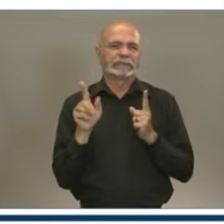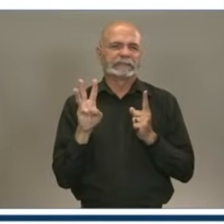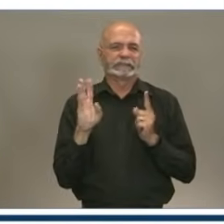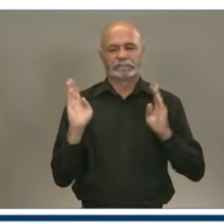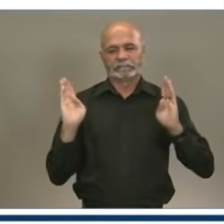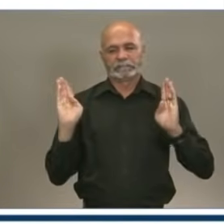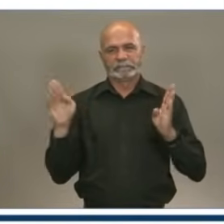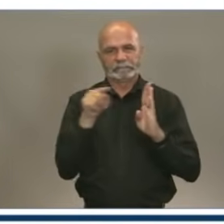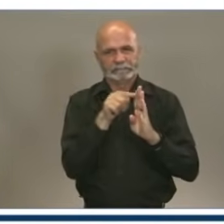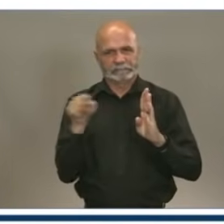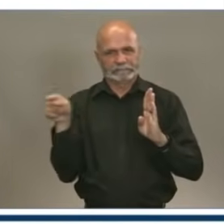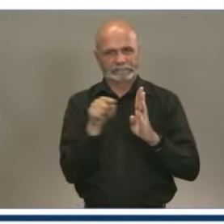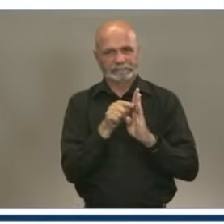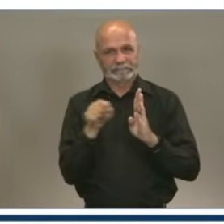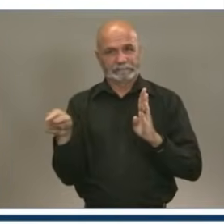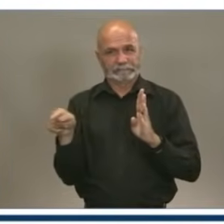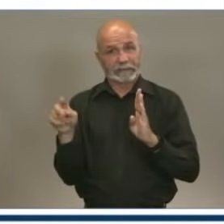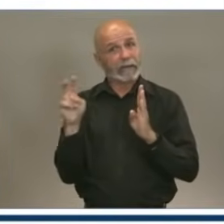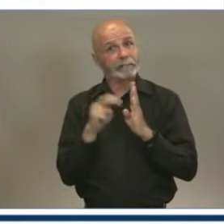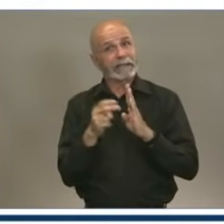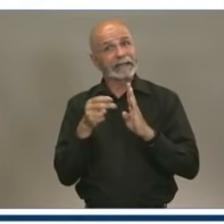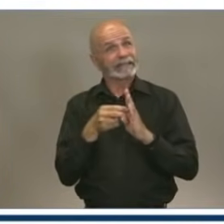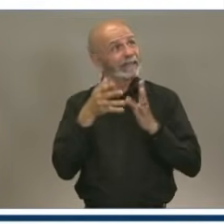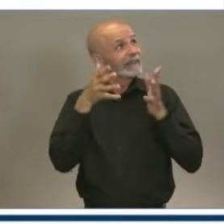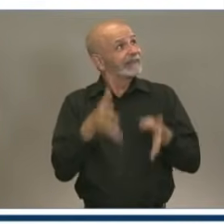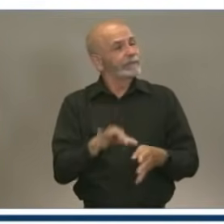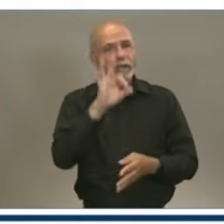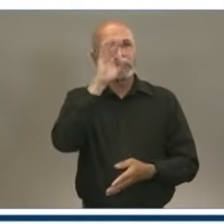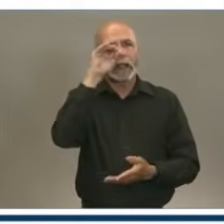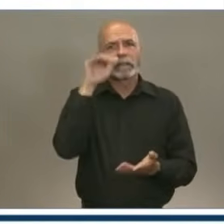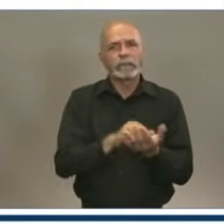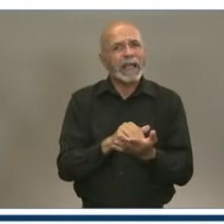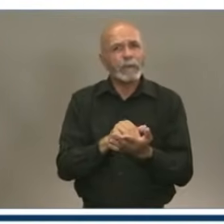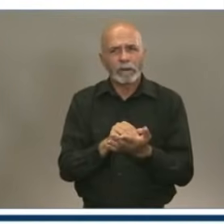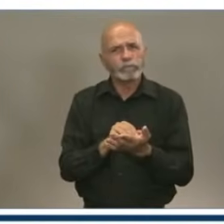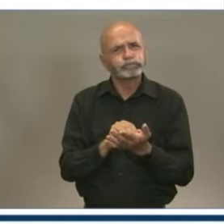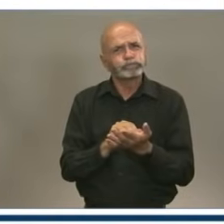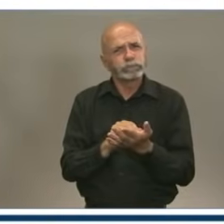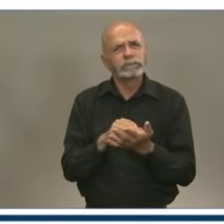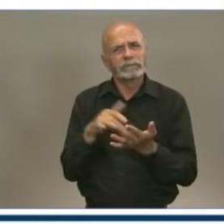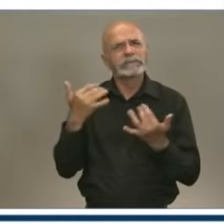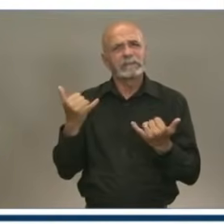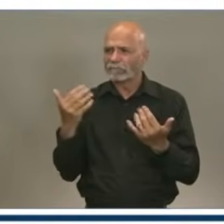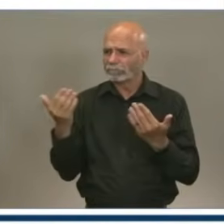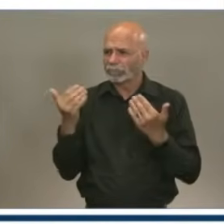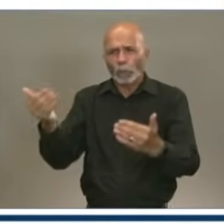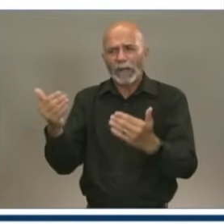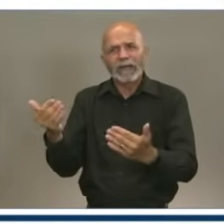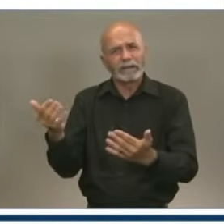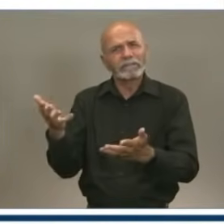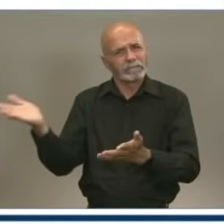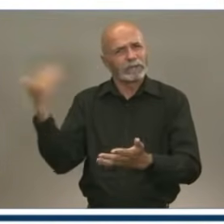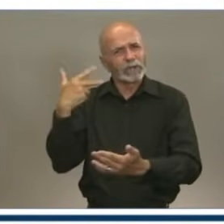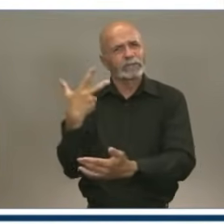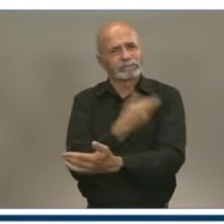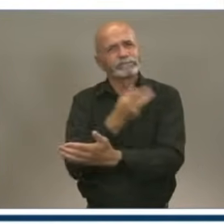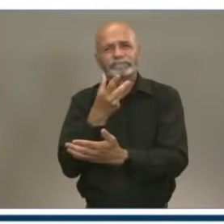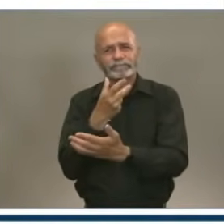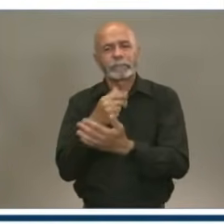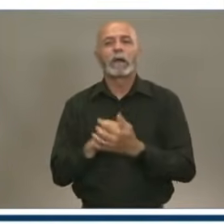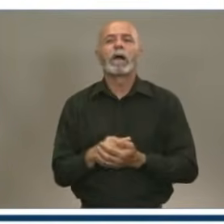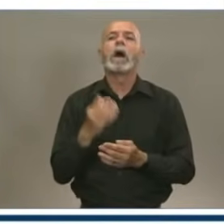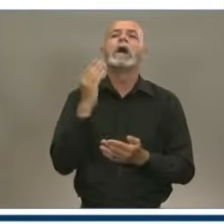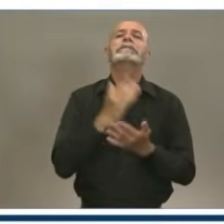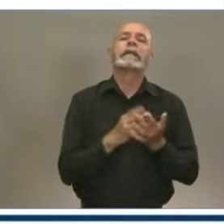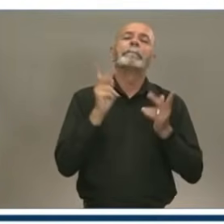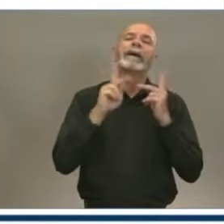leaves over 90,000 Nova Scotians who could get vaccinated sooner. There are a small number of people who need to wait longer